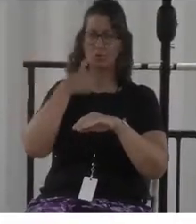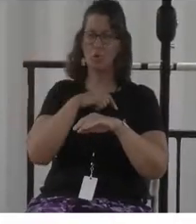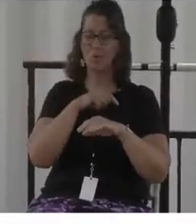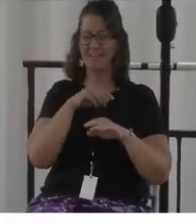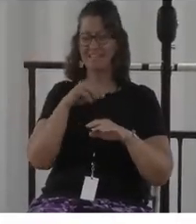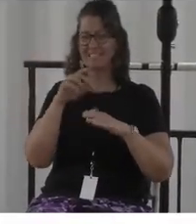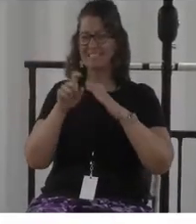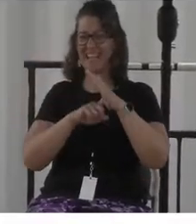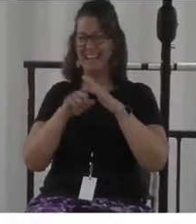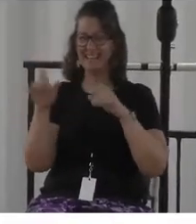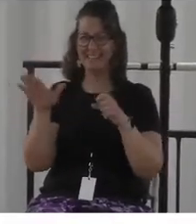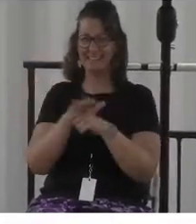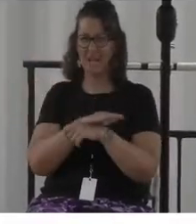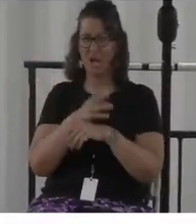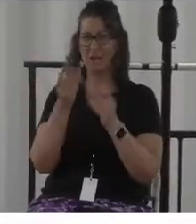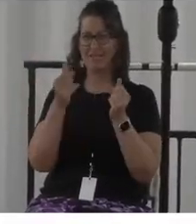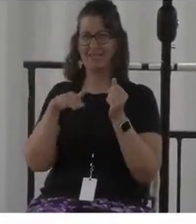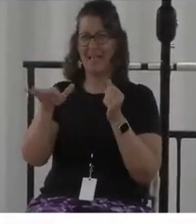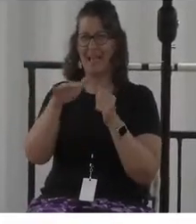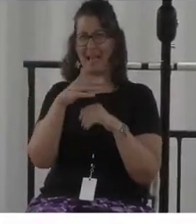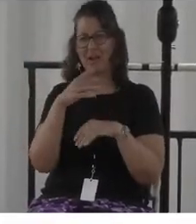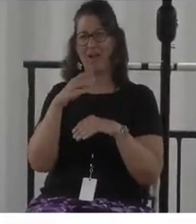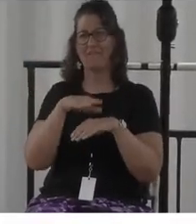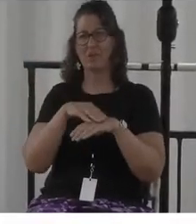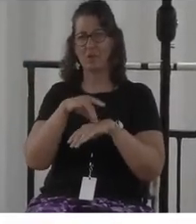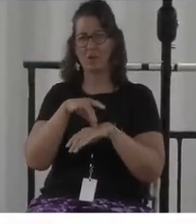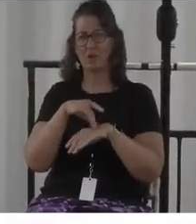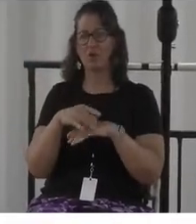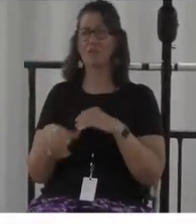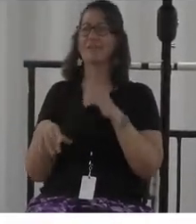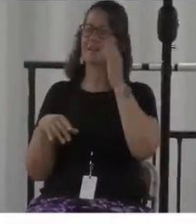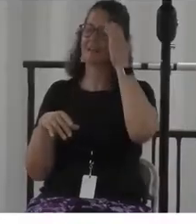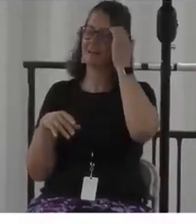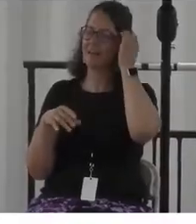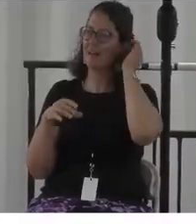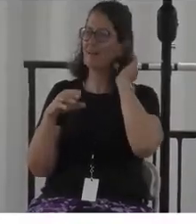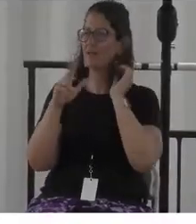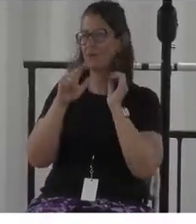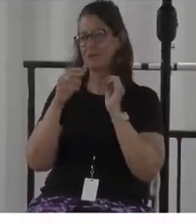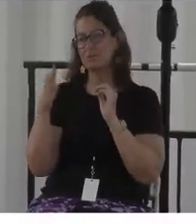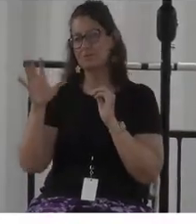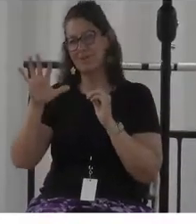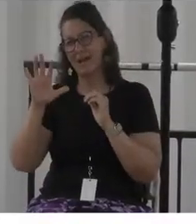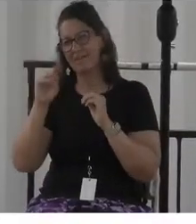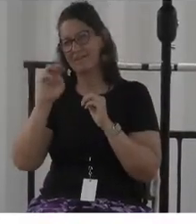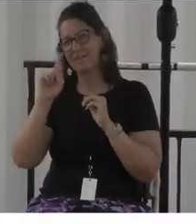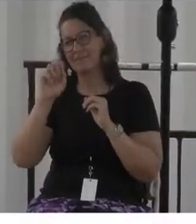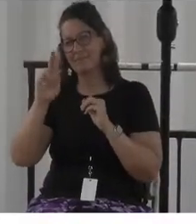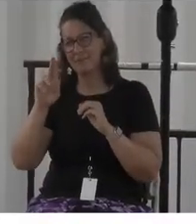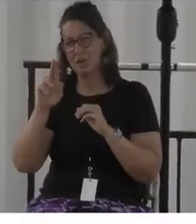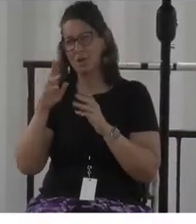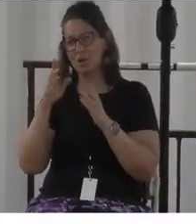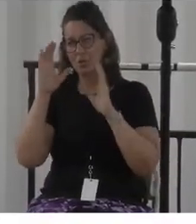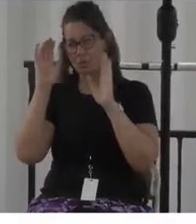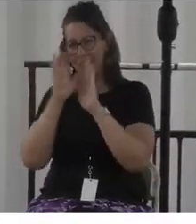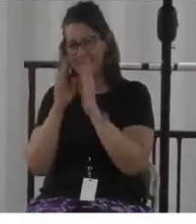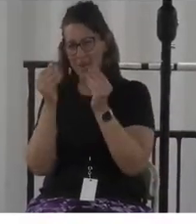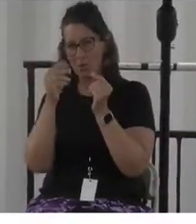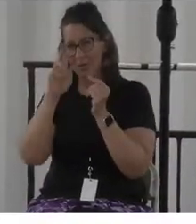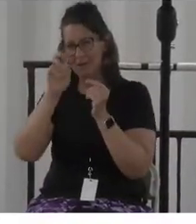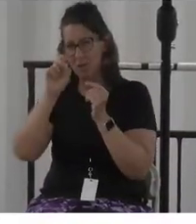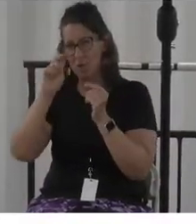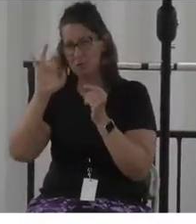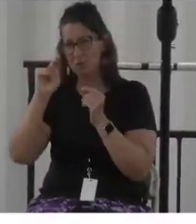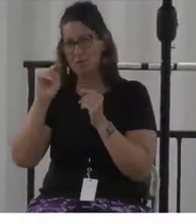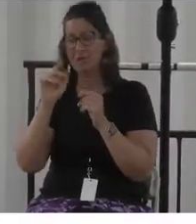of the Earth at 3 to 5 meter resolution, so we can actually monitor ecosystems changing in almost real time. And